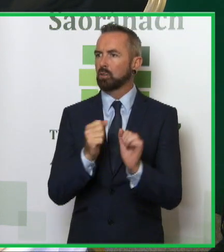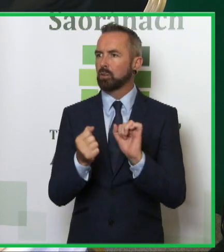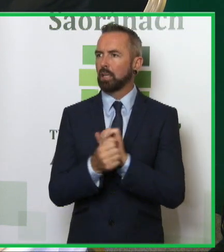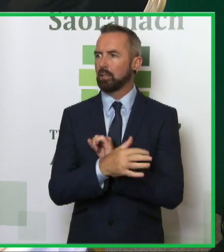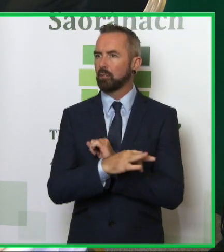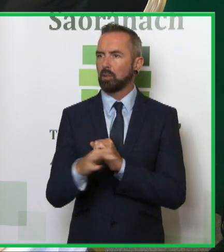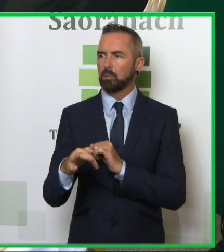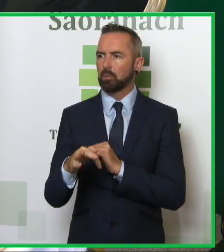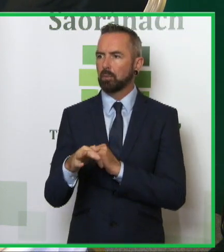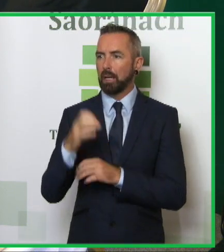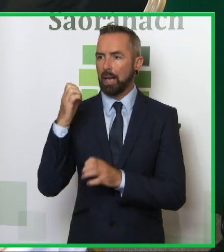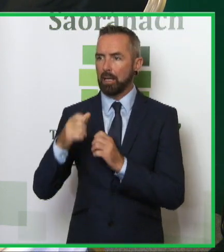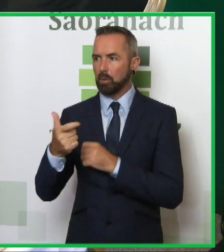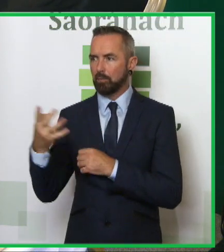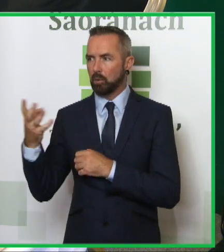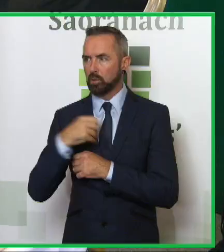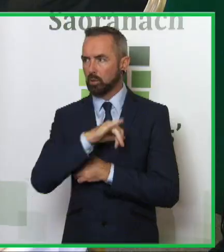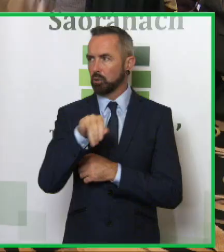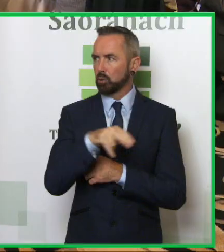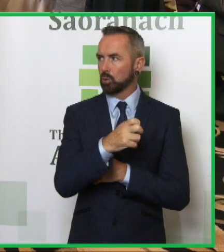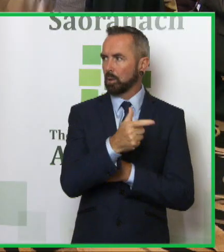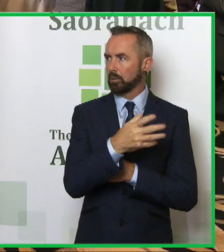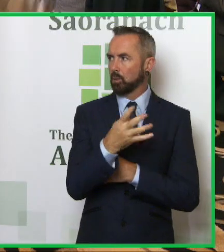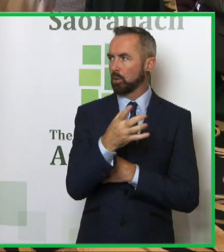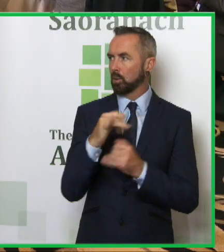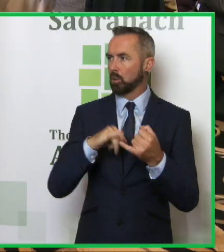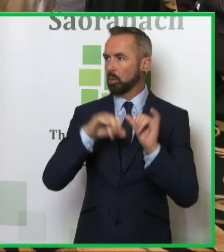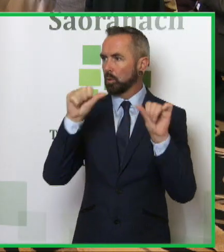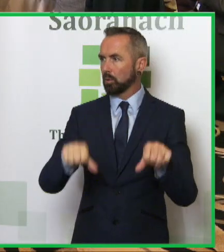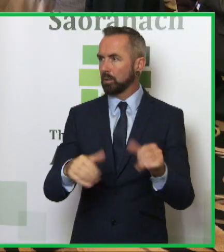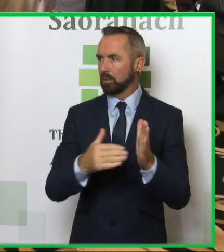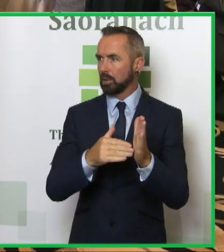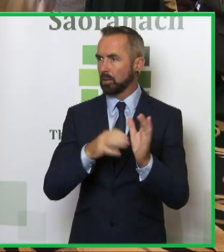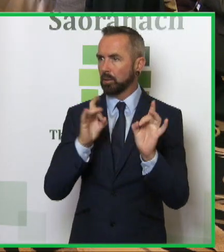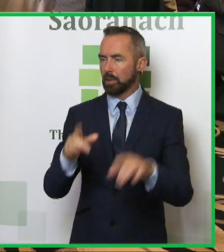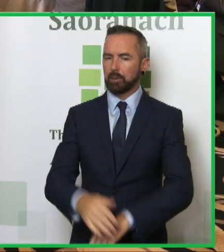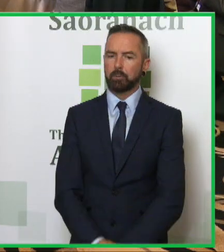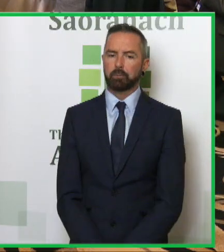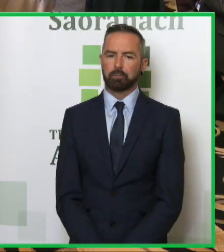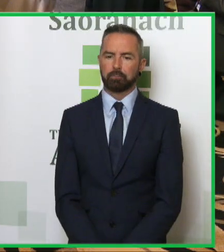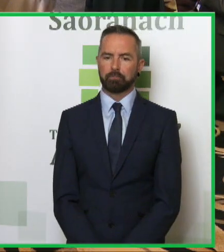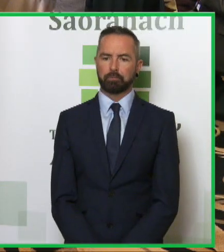June 24. All those in favour of making that change? Yeah, that's strong.